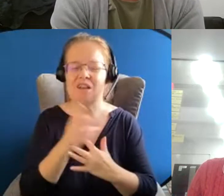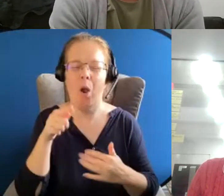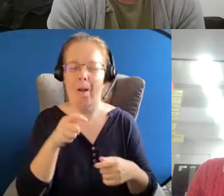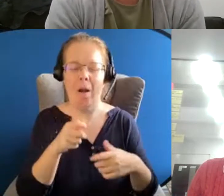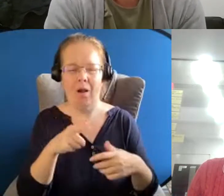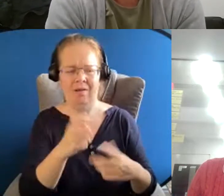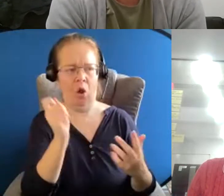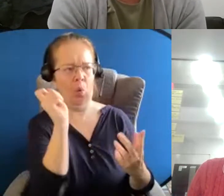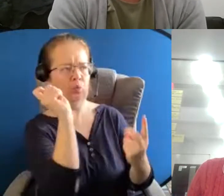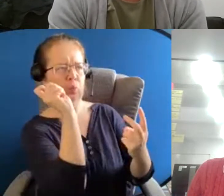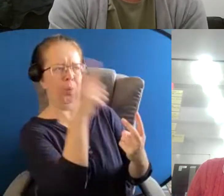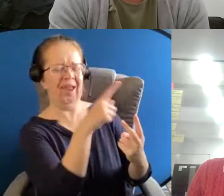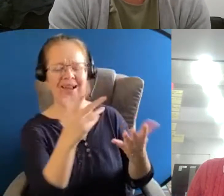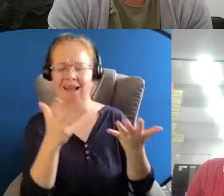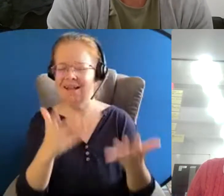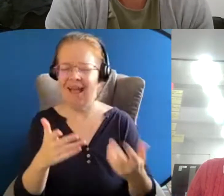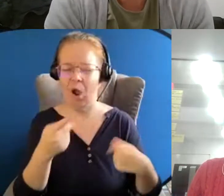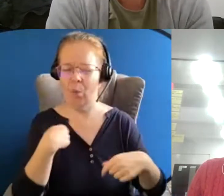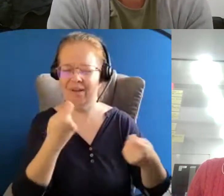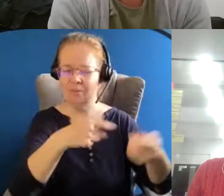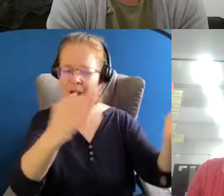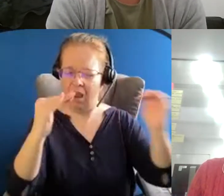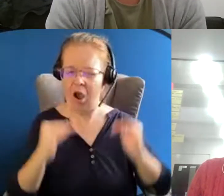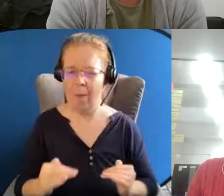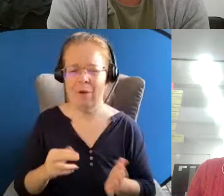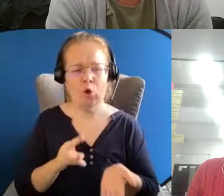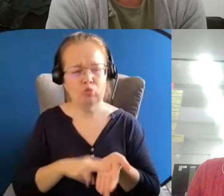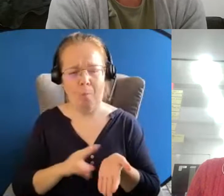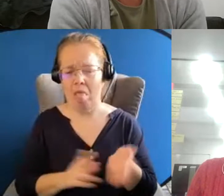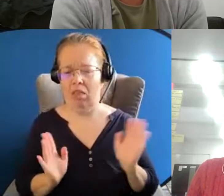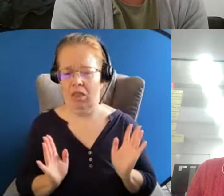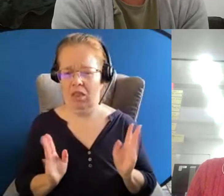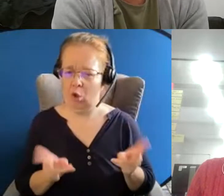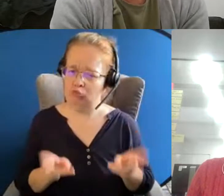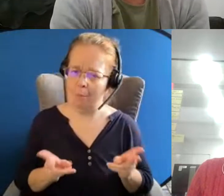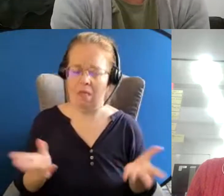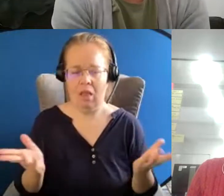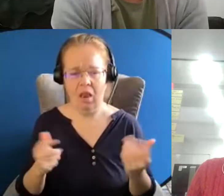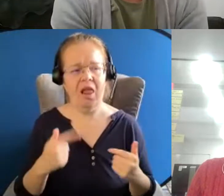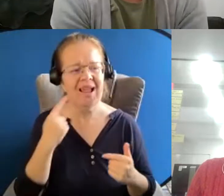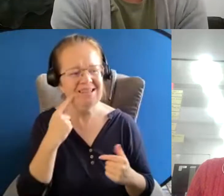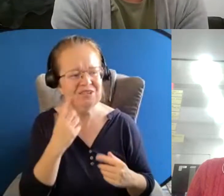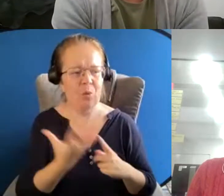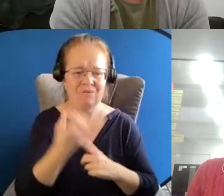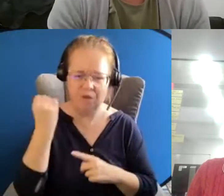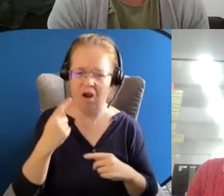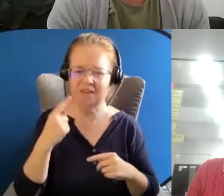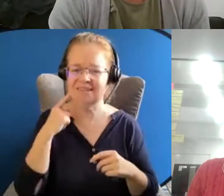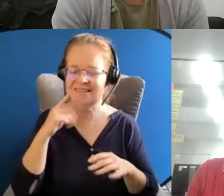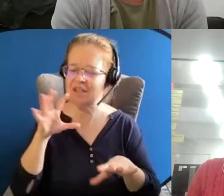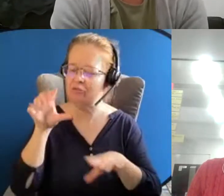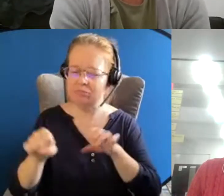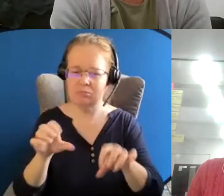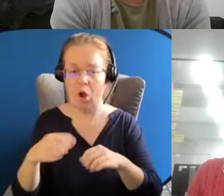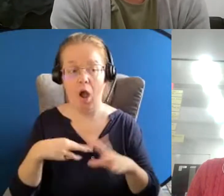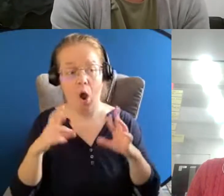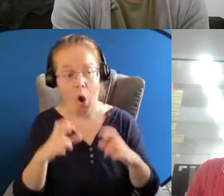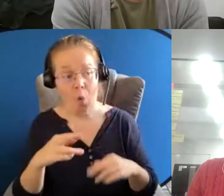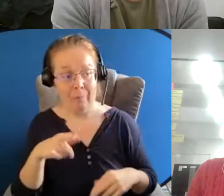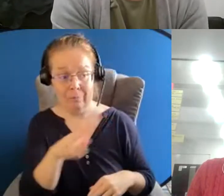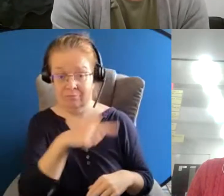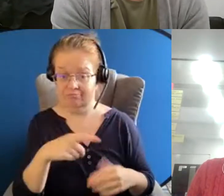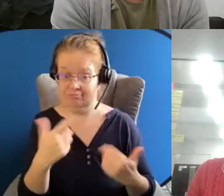highly discoverable, highly available, easy to find out about. And hopefully that's some of what you've heard from us